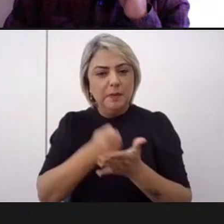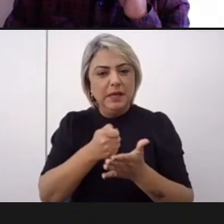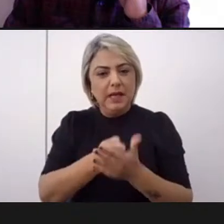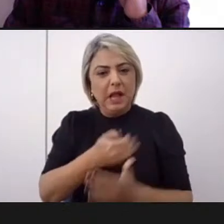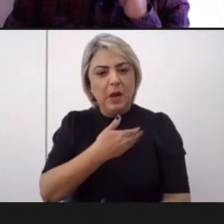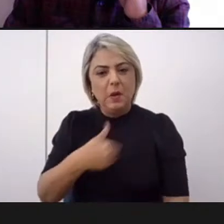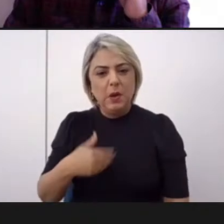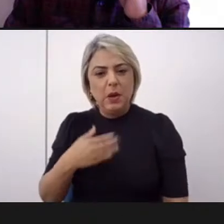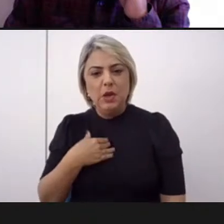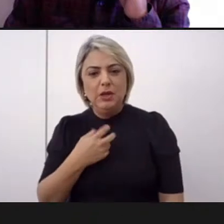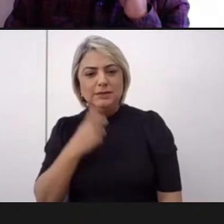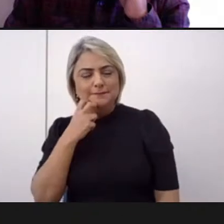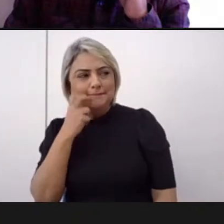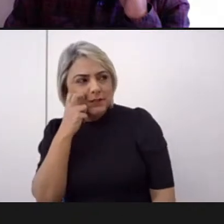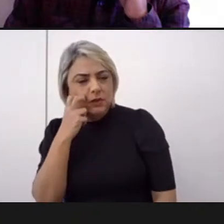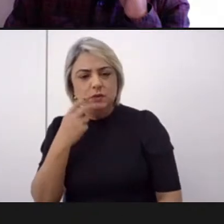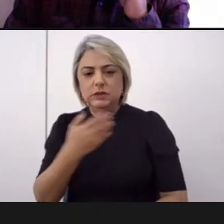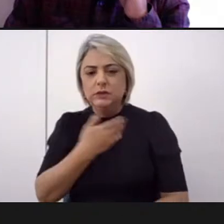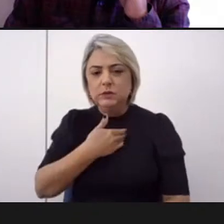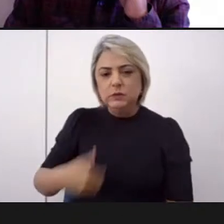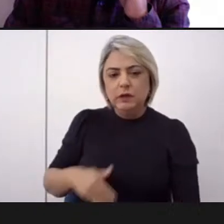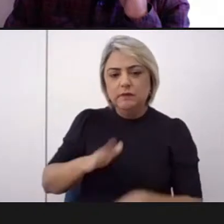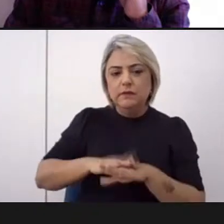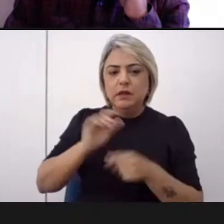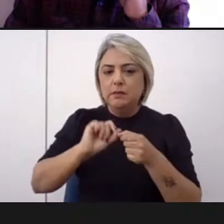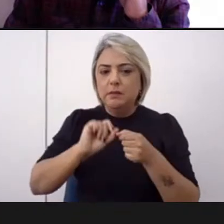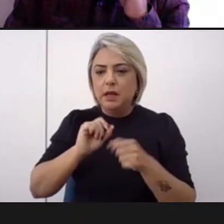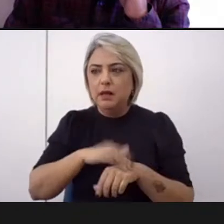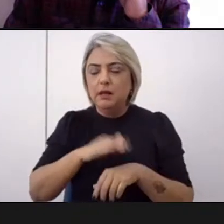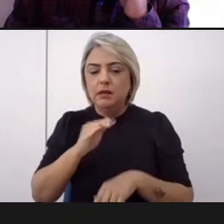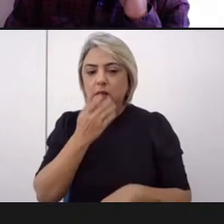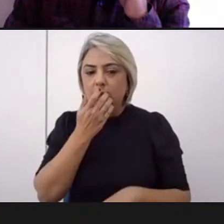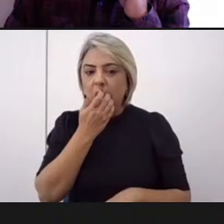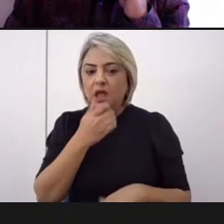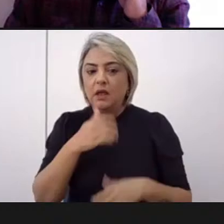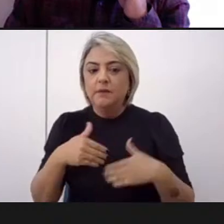environmental risks. Okay, you understand me?